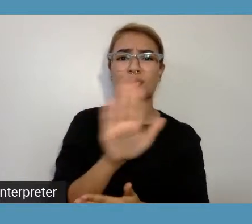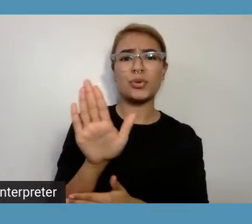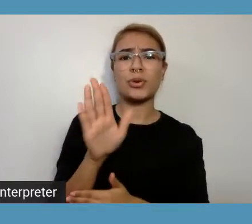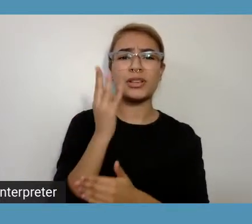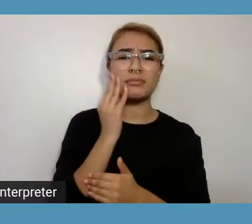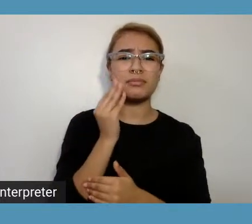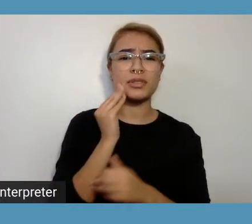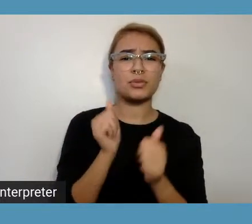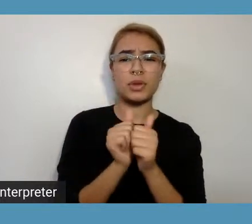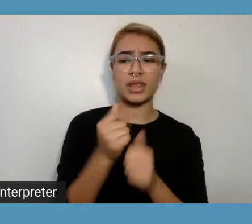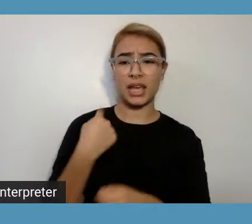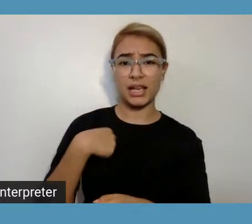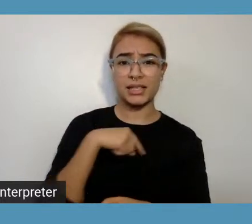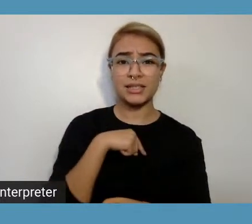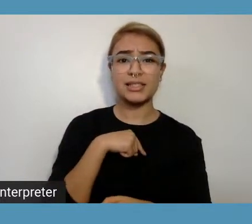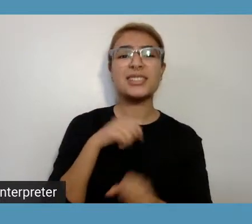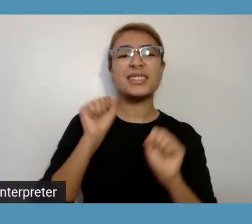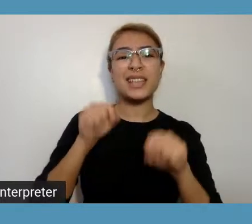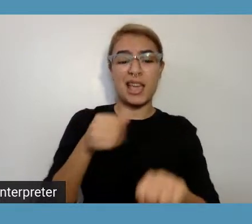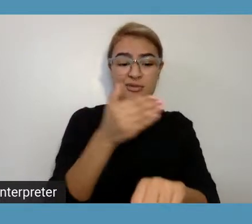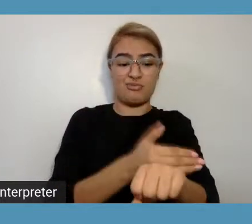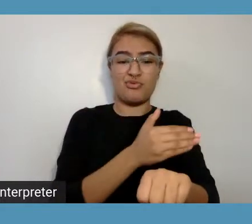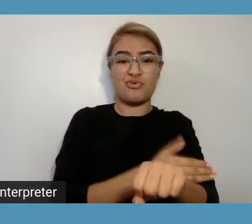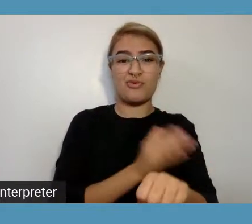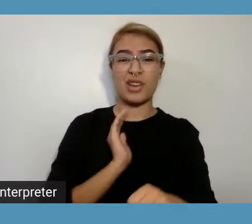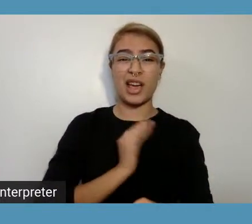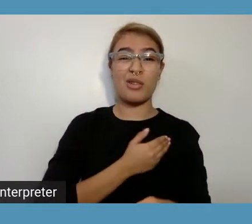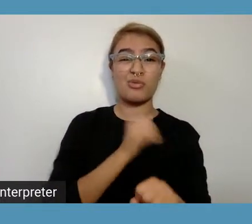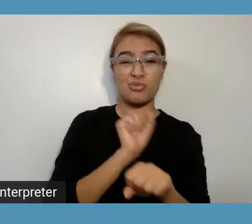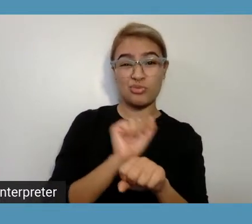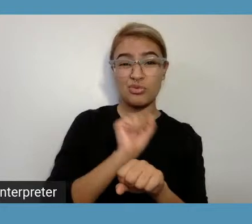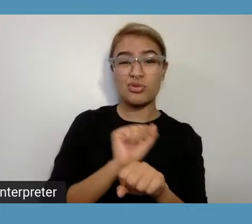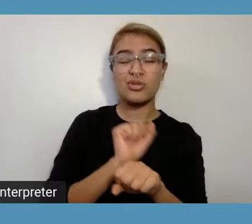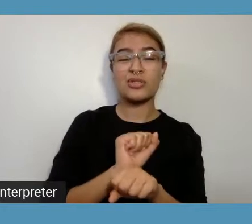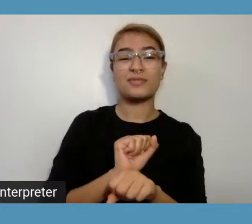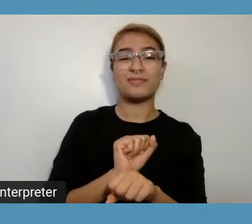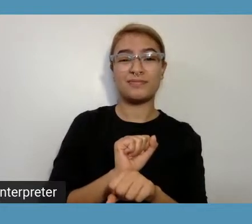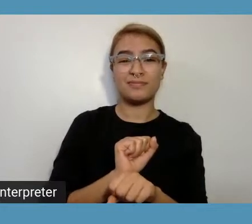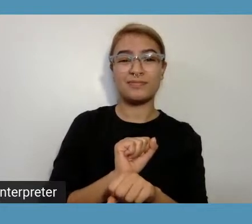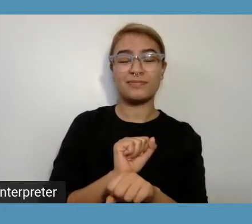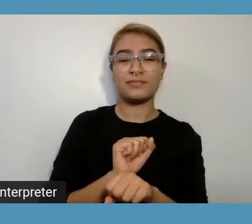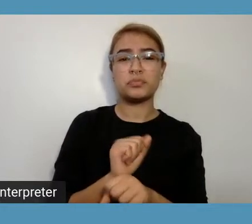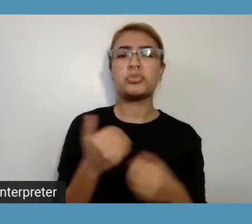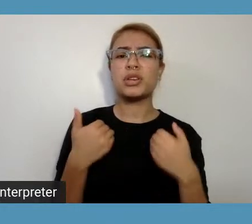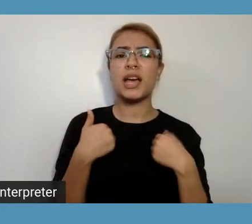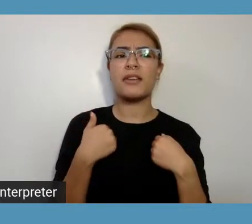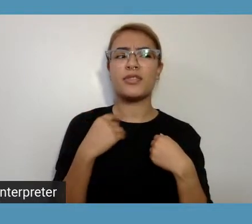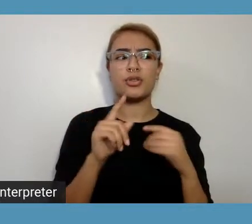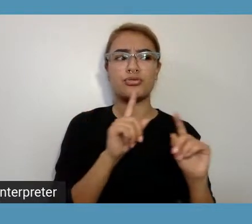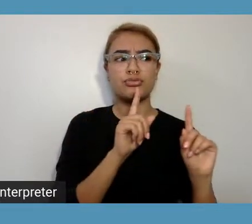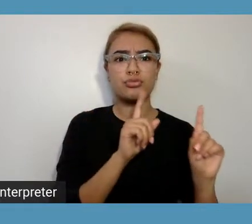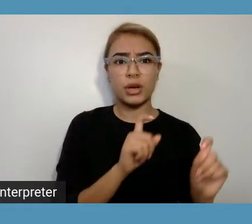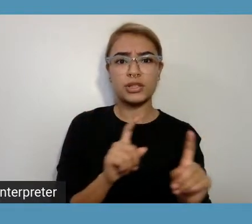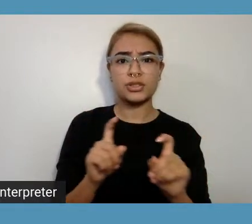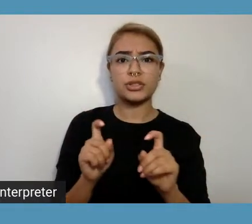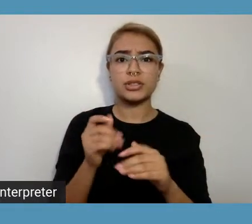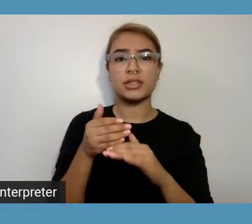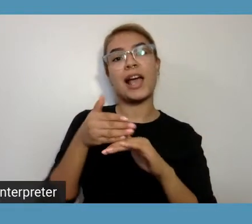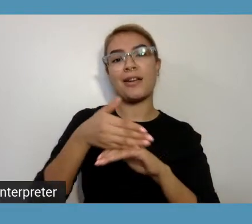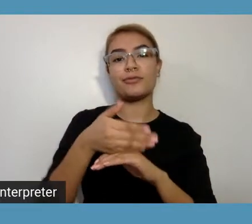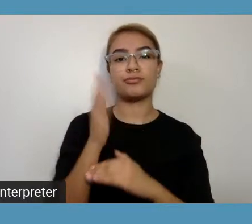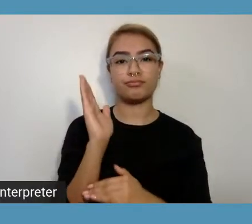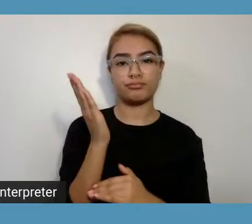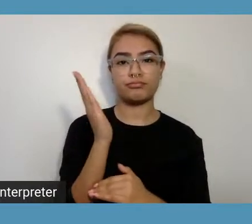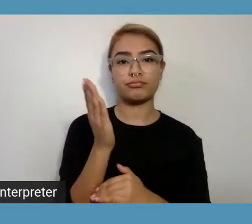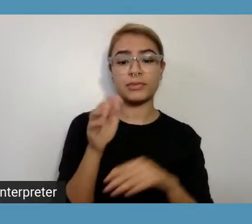our work. We encourage you to pose questions to our presenter, which will be addressed at the end of the program after the presentation. Please